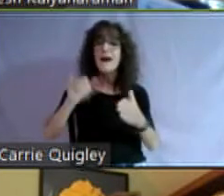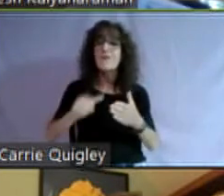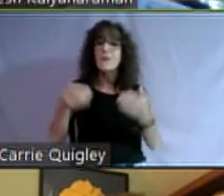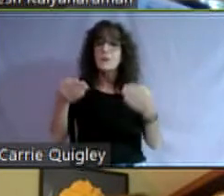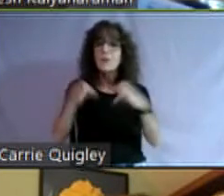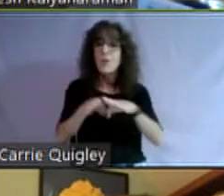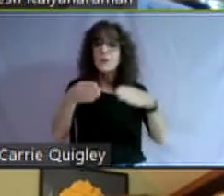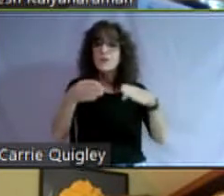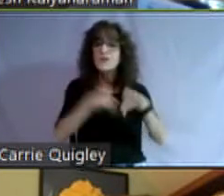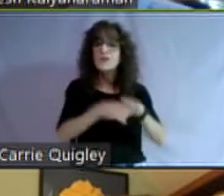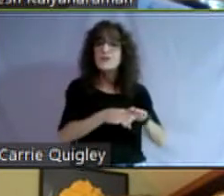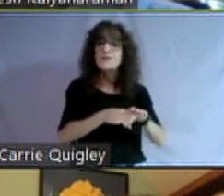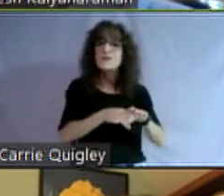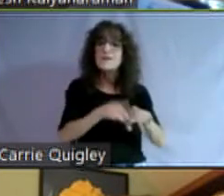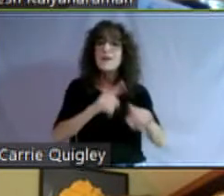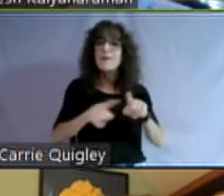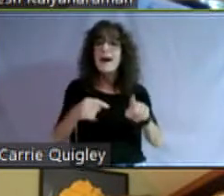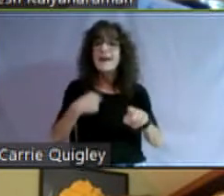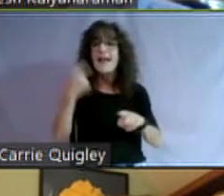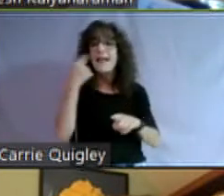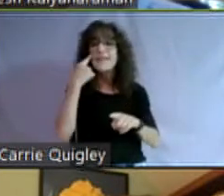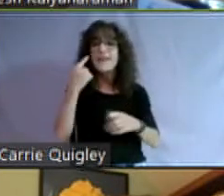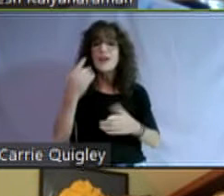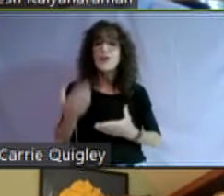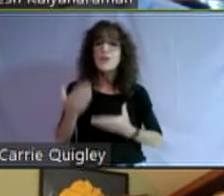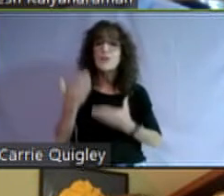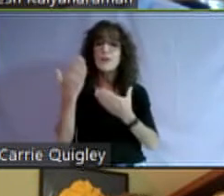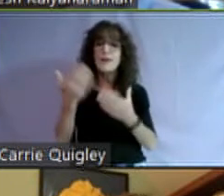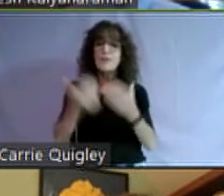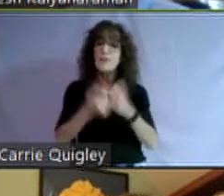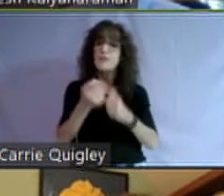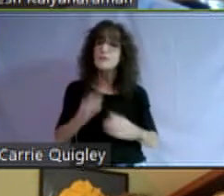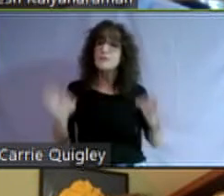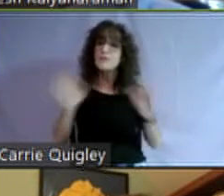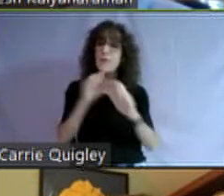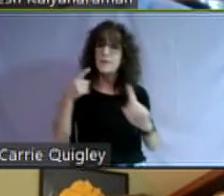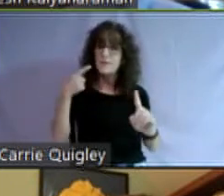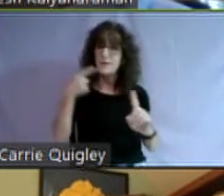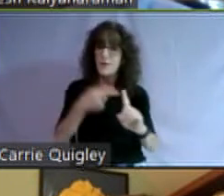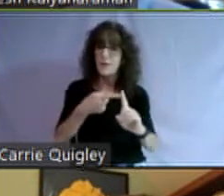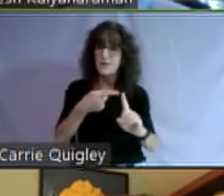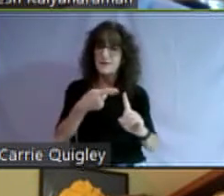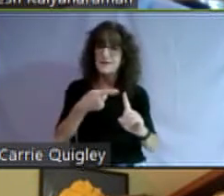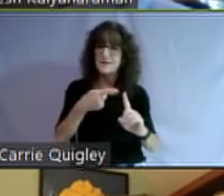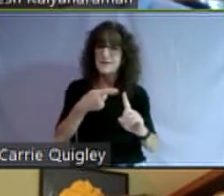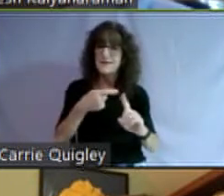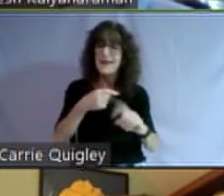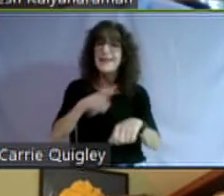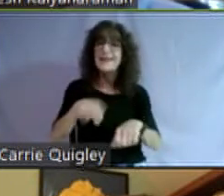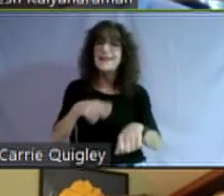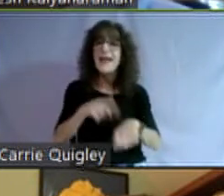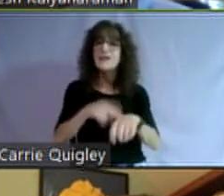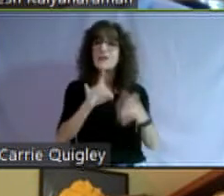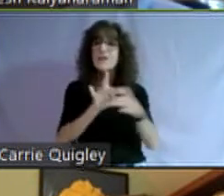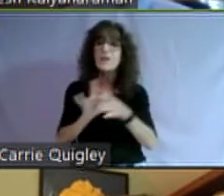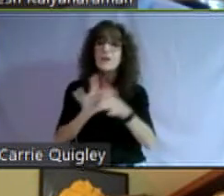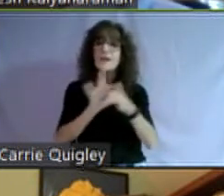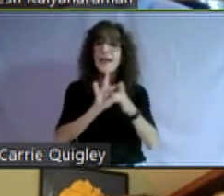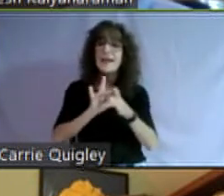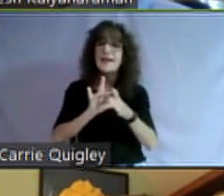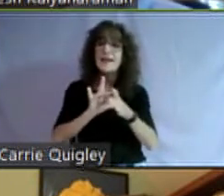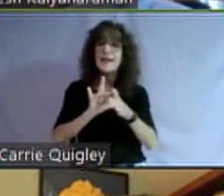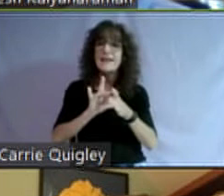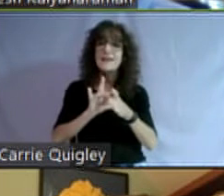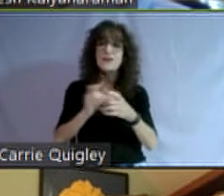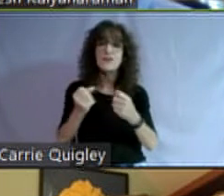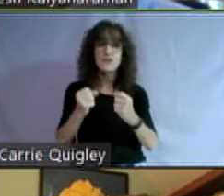closures. But I think you bring up probably the most important point, which is that a national coordinated strategy would